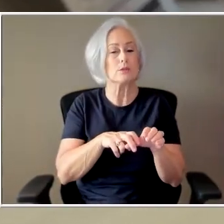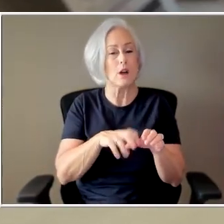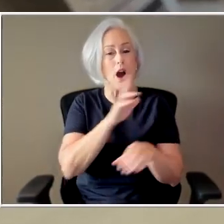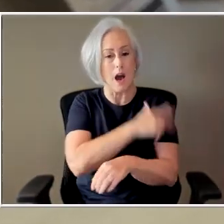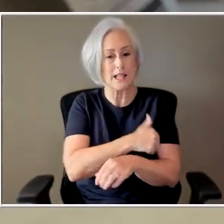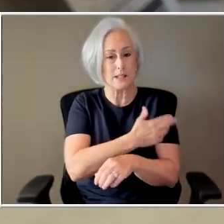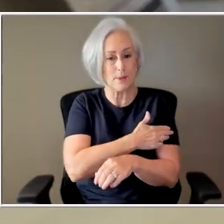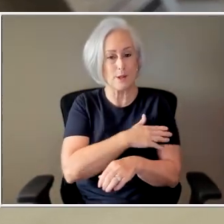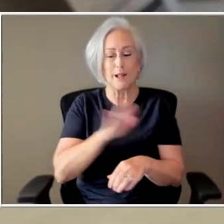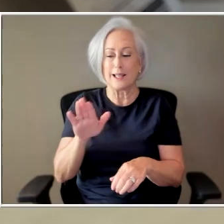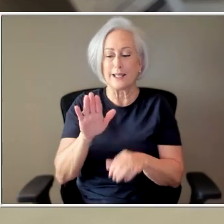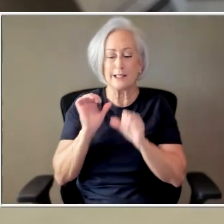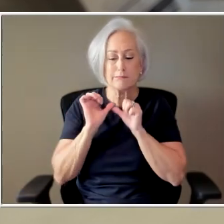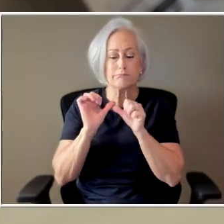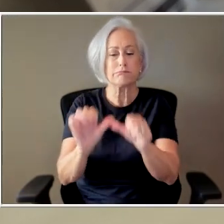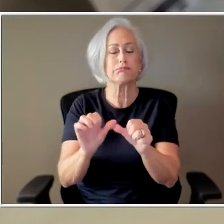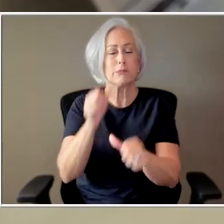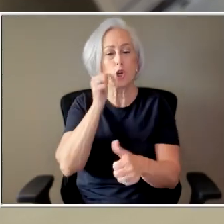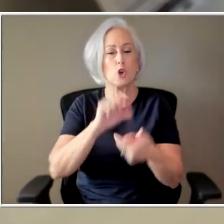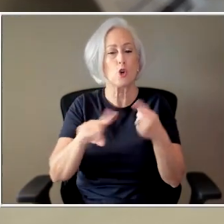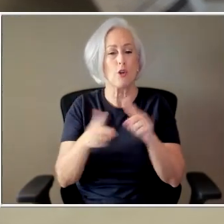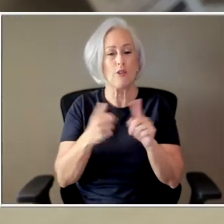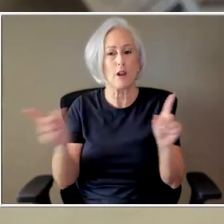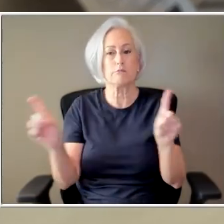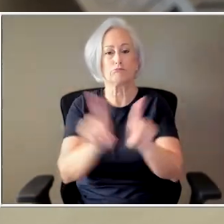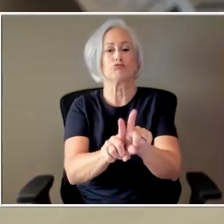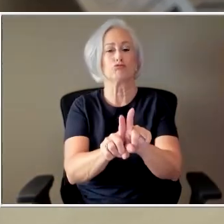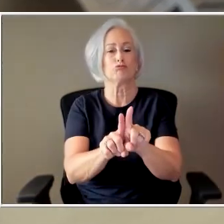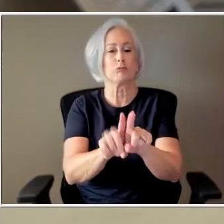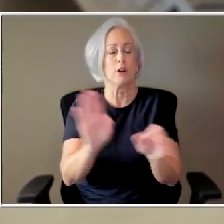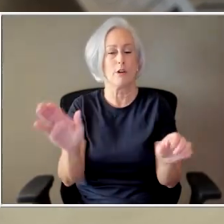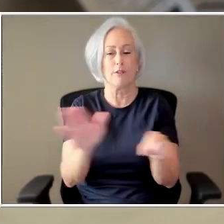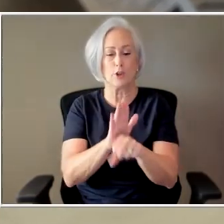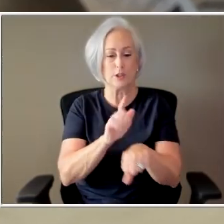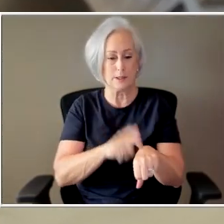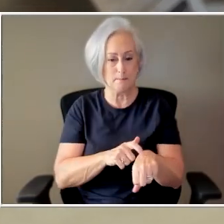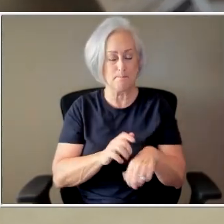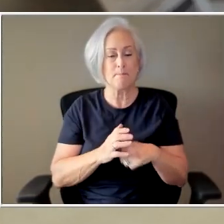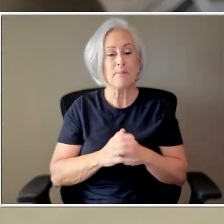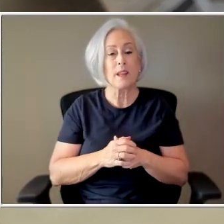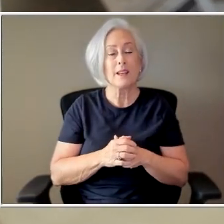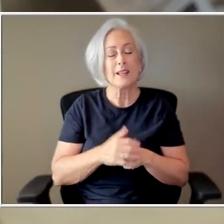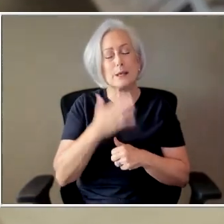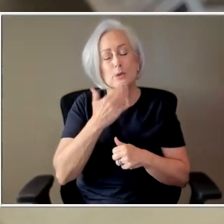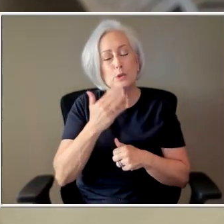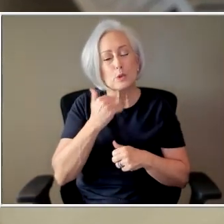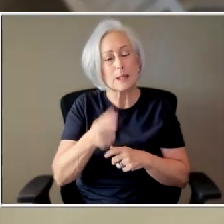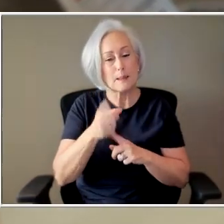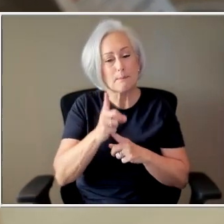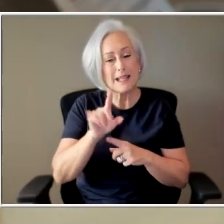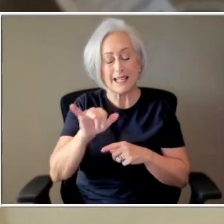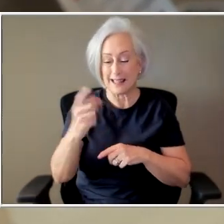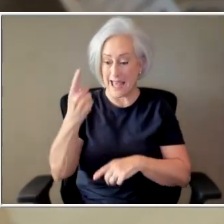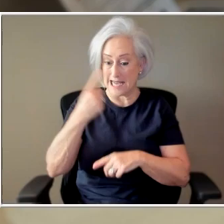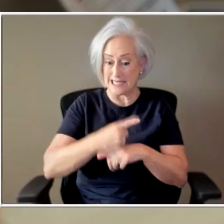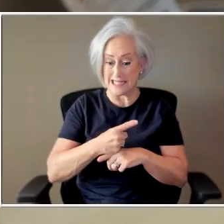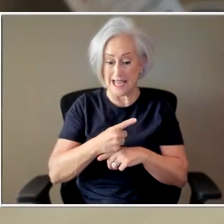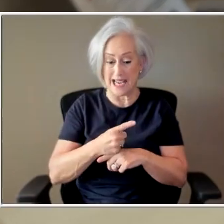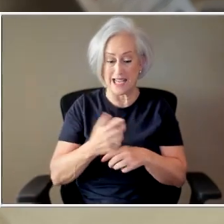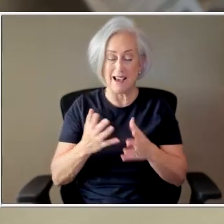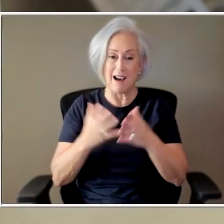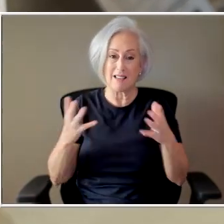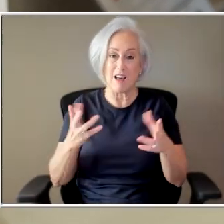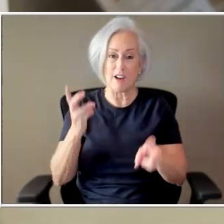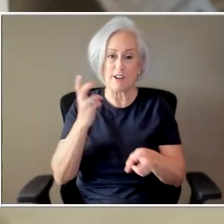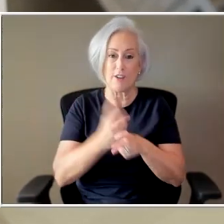time. And so it was a sweet moment that that day specifically, there were a lot of hard conversations that they